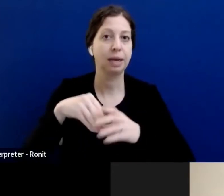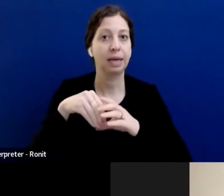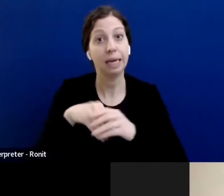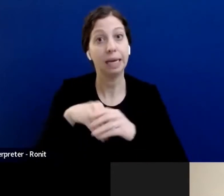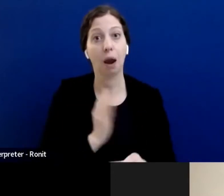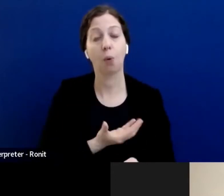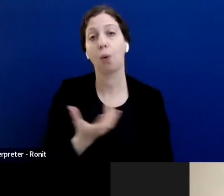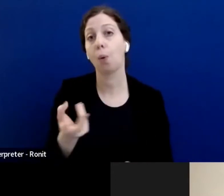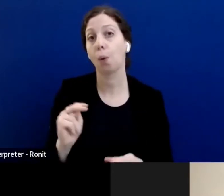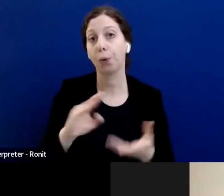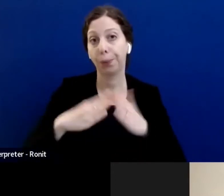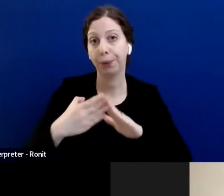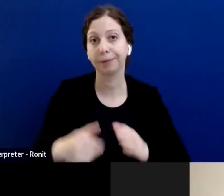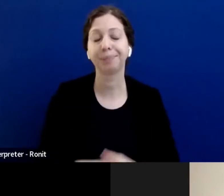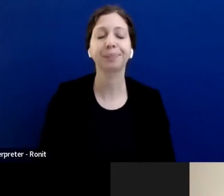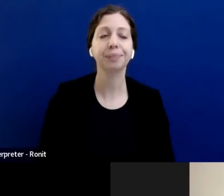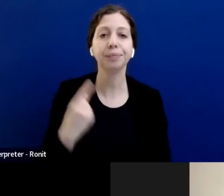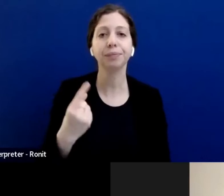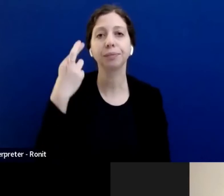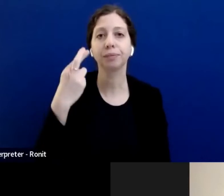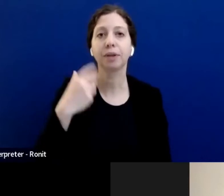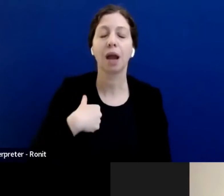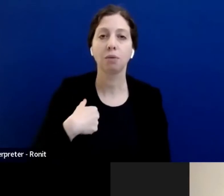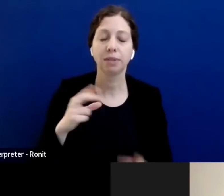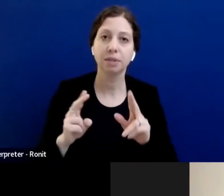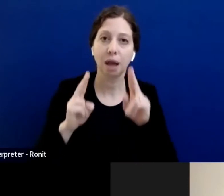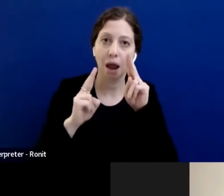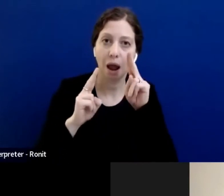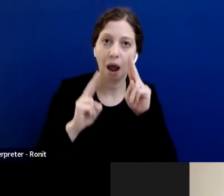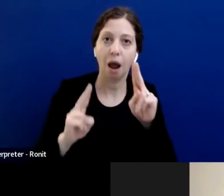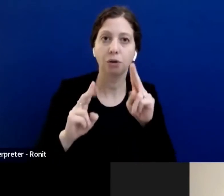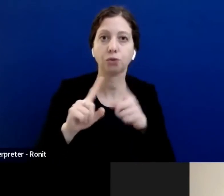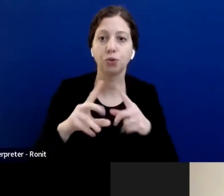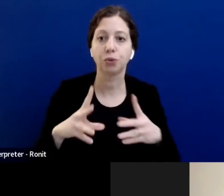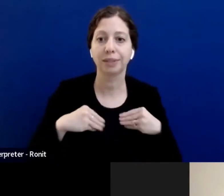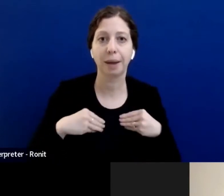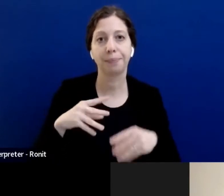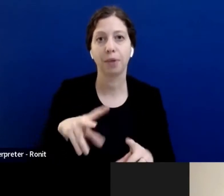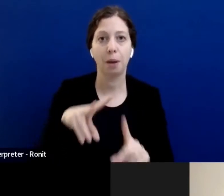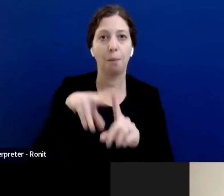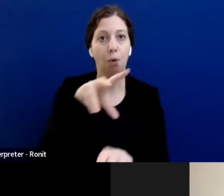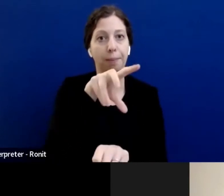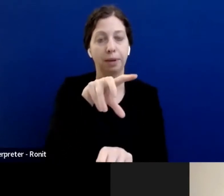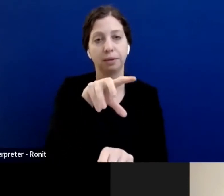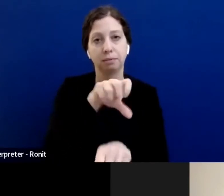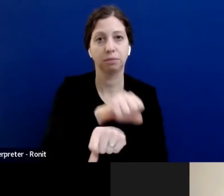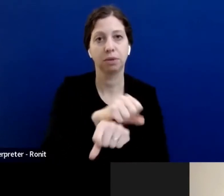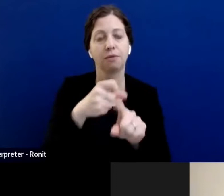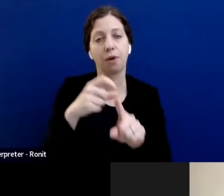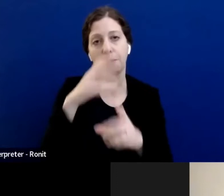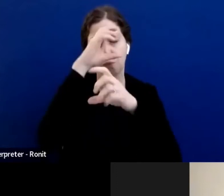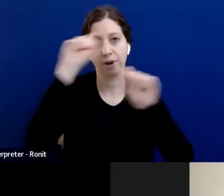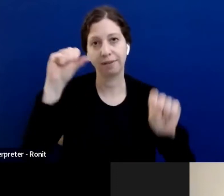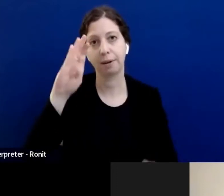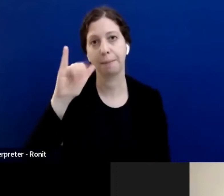communities. One of the reasons I was so honored to accept my appointment from President Biden is because I truly